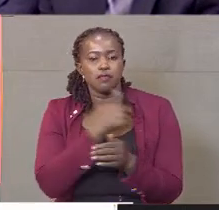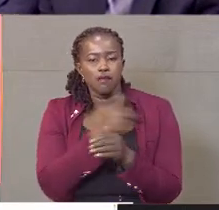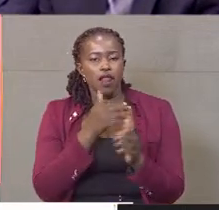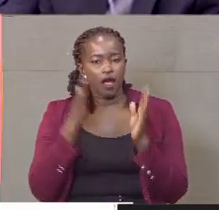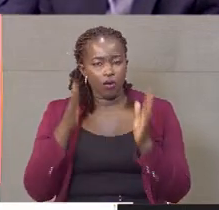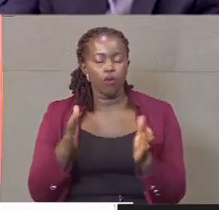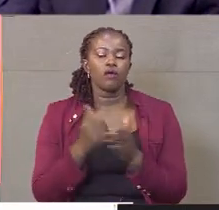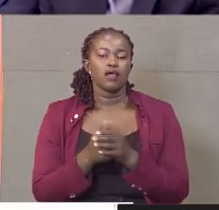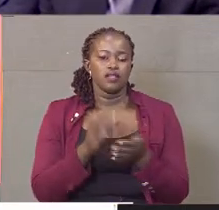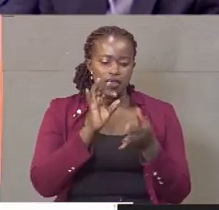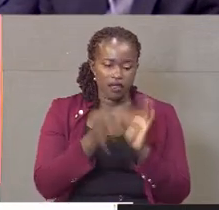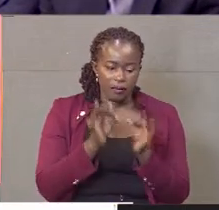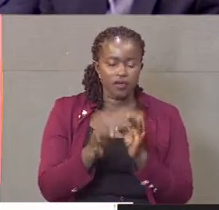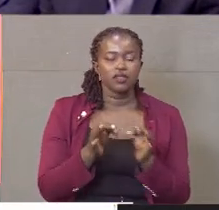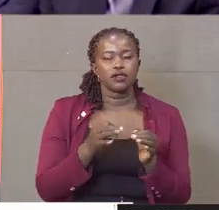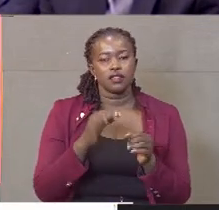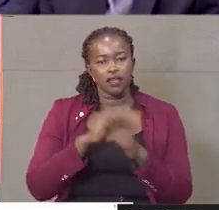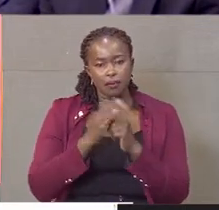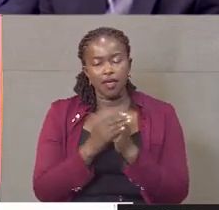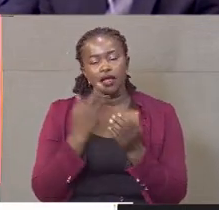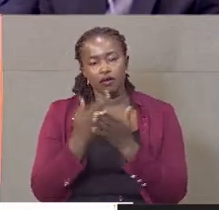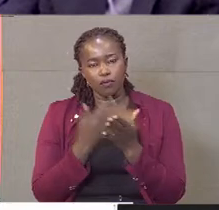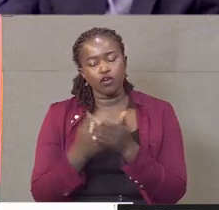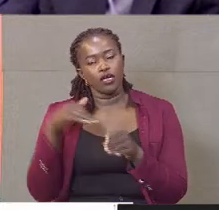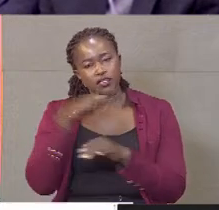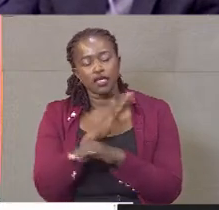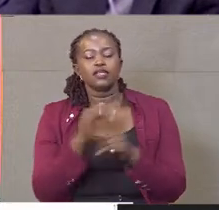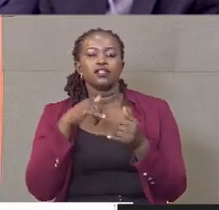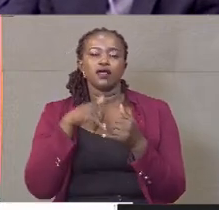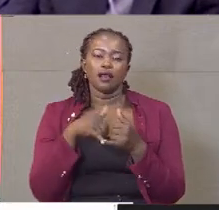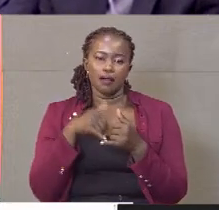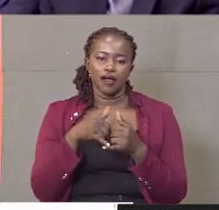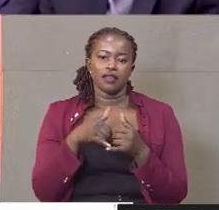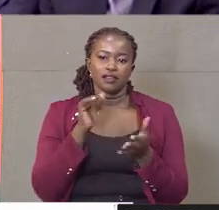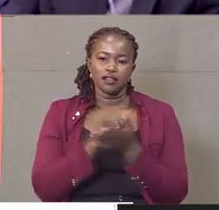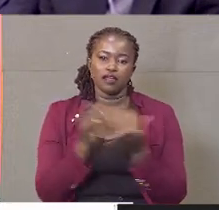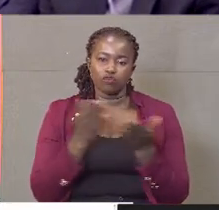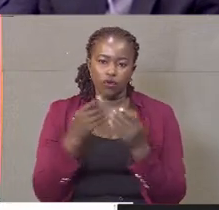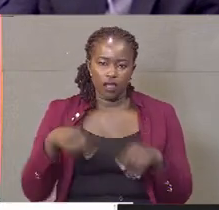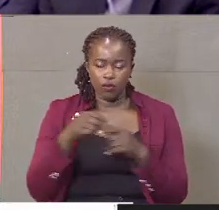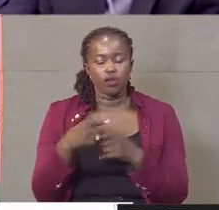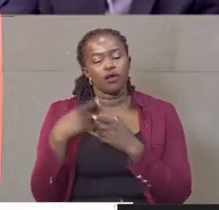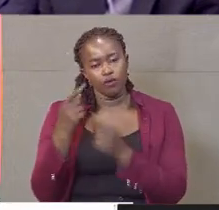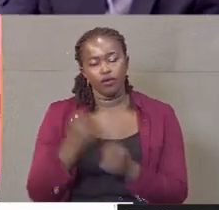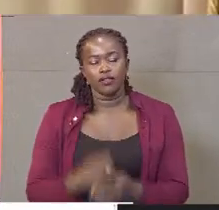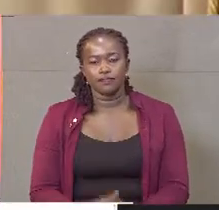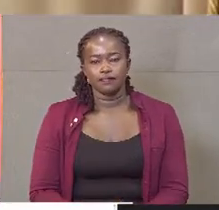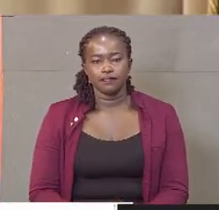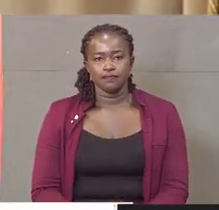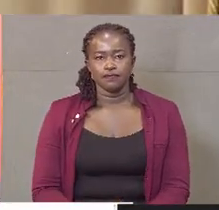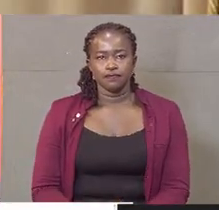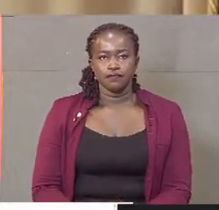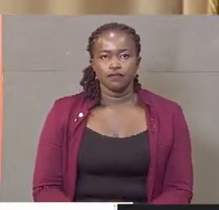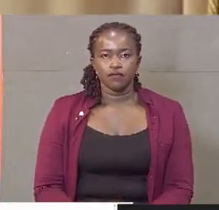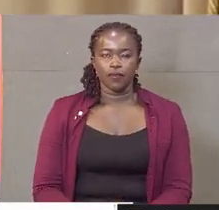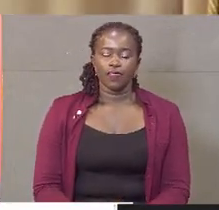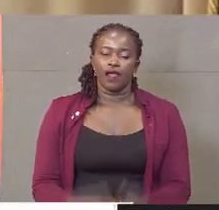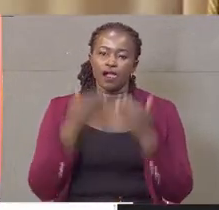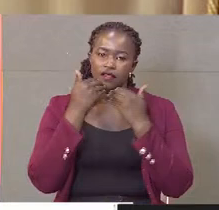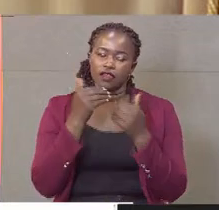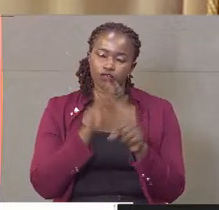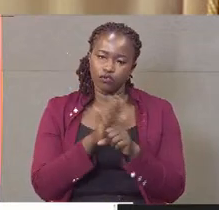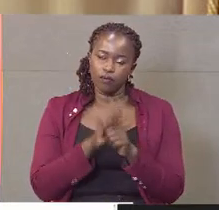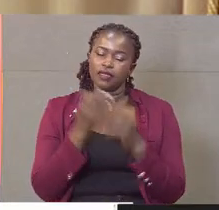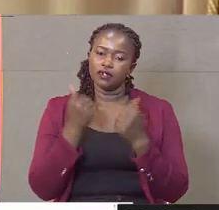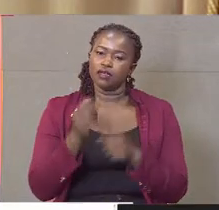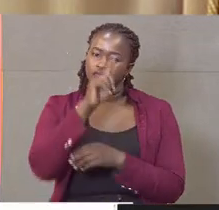do a report, and send it to you in Kawale. And that's where we are going. Thank you so much. I now put a question